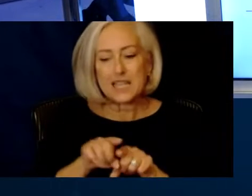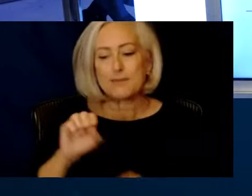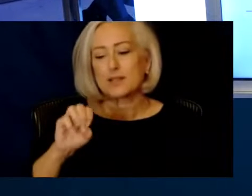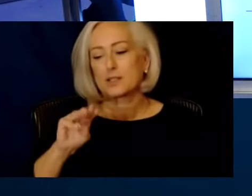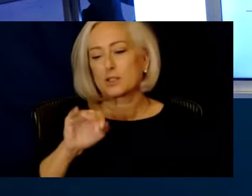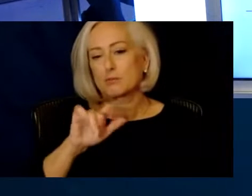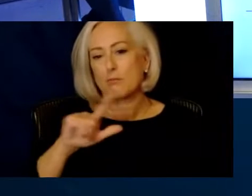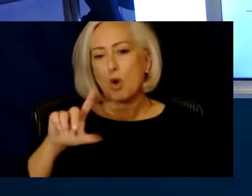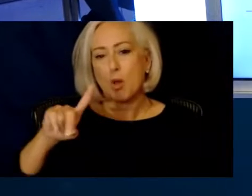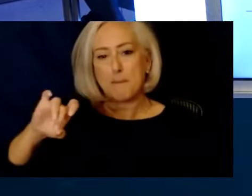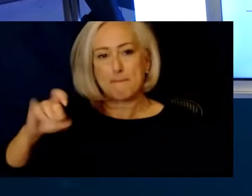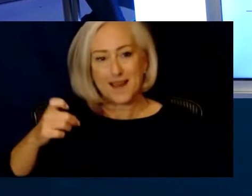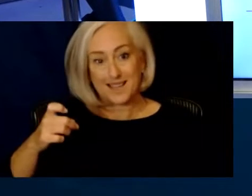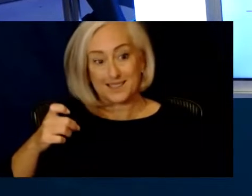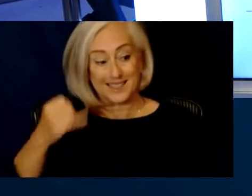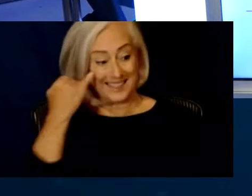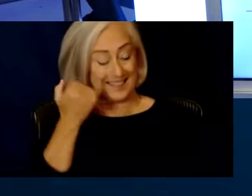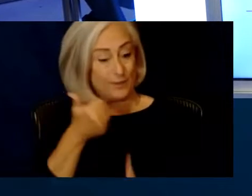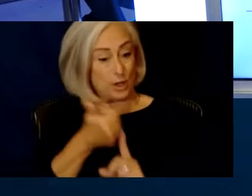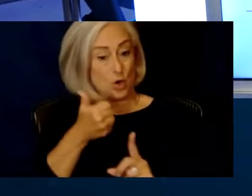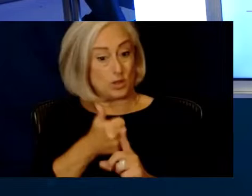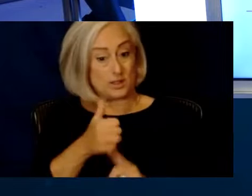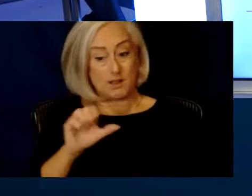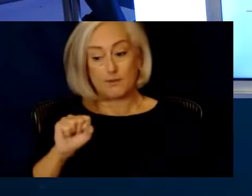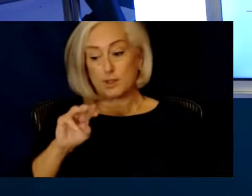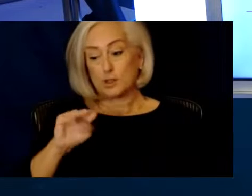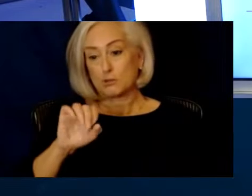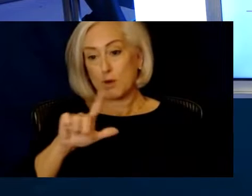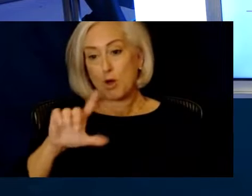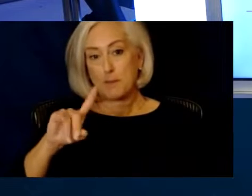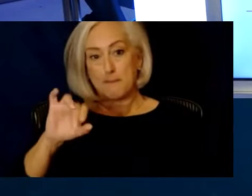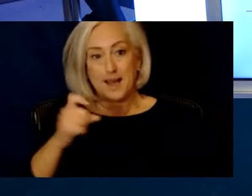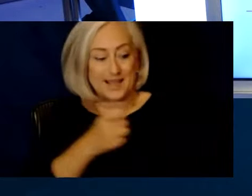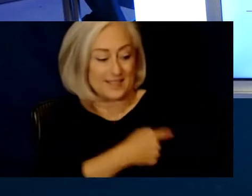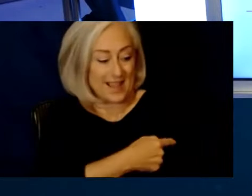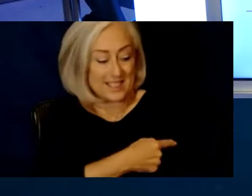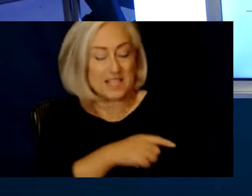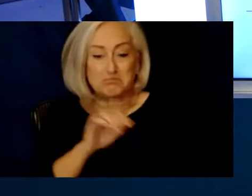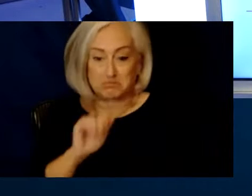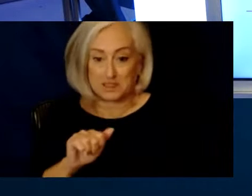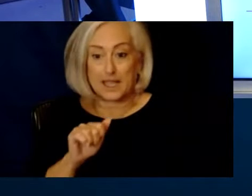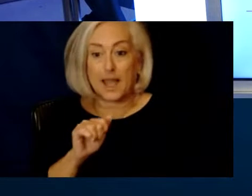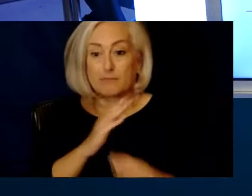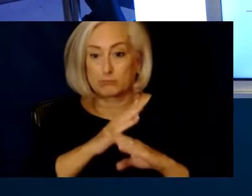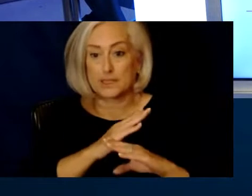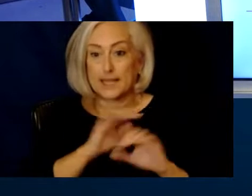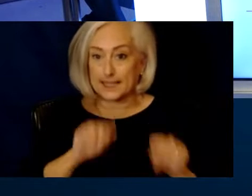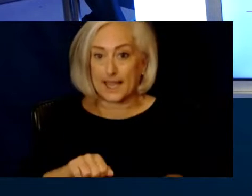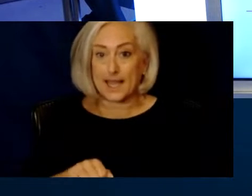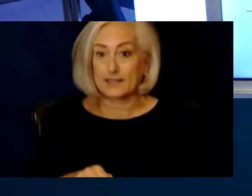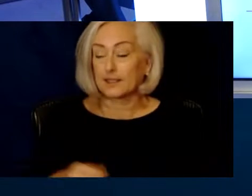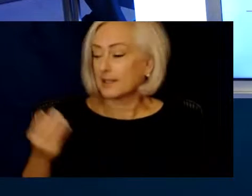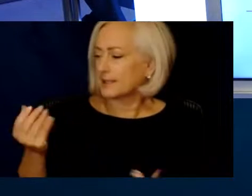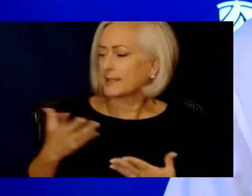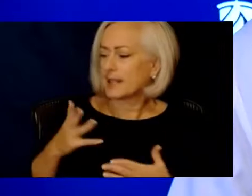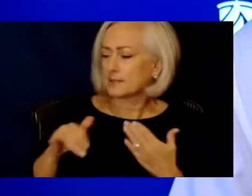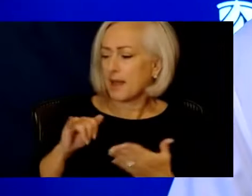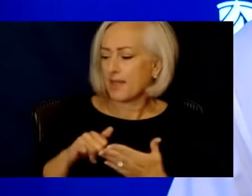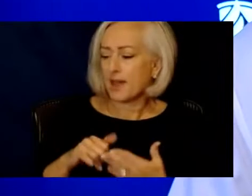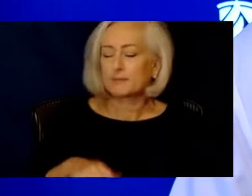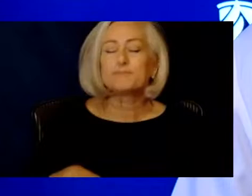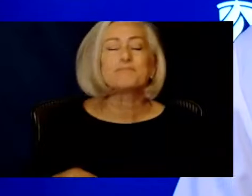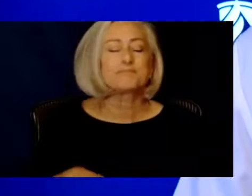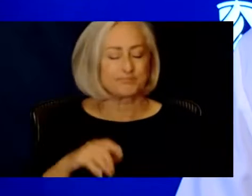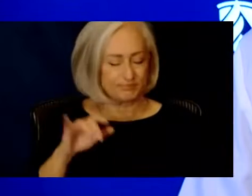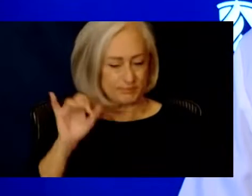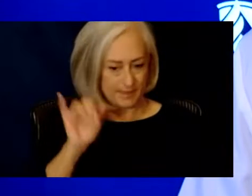smallpox vaccination can work. Yeah. Talk to us a little bit about some of that, and antivirals. Yeah, certainly. I think that goes to the history of